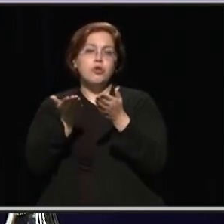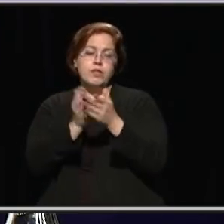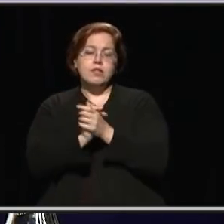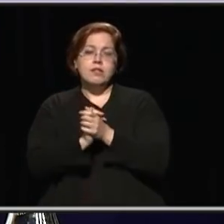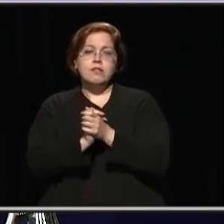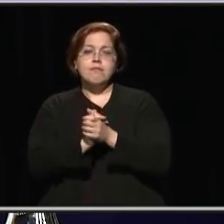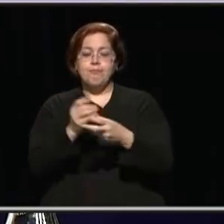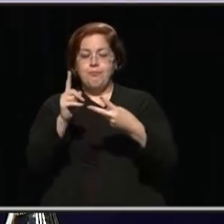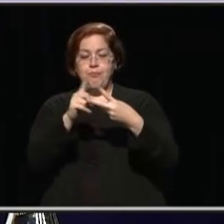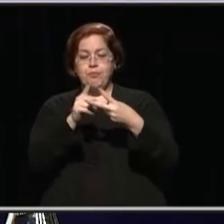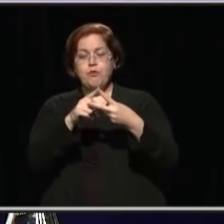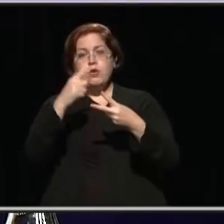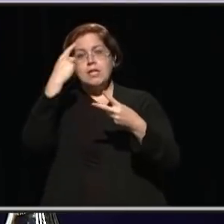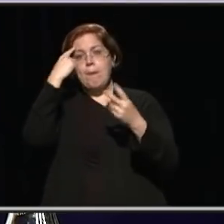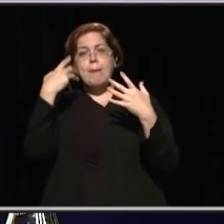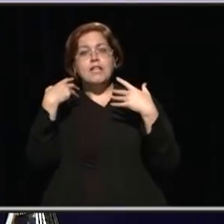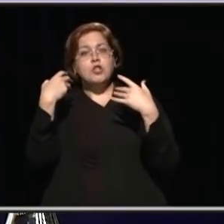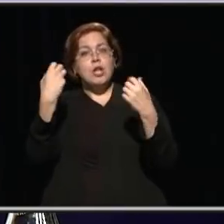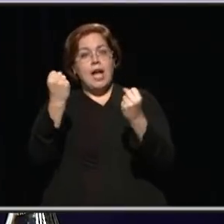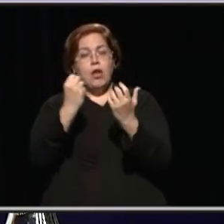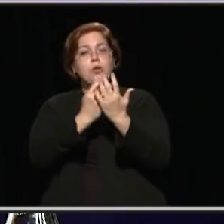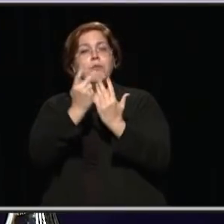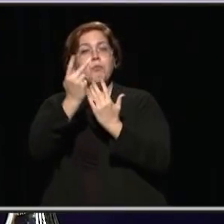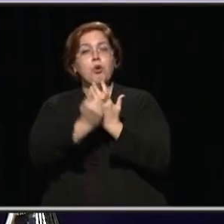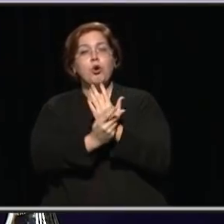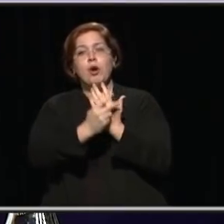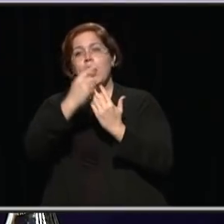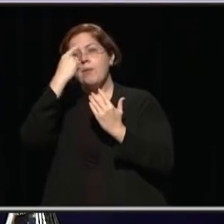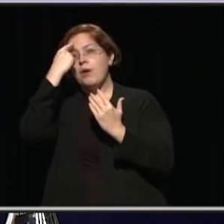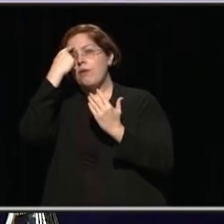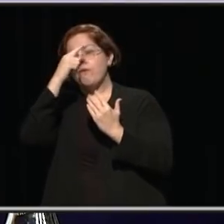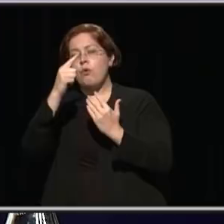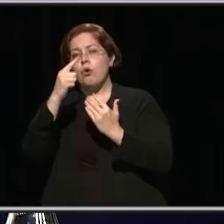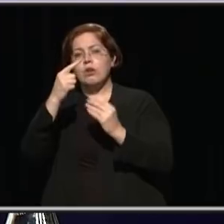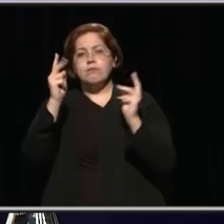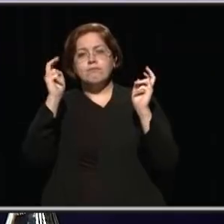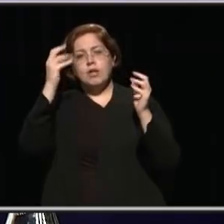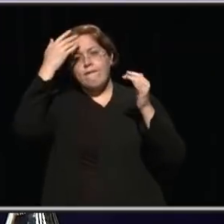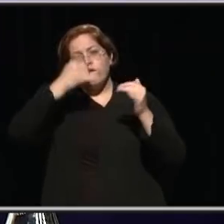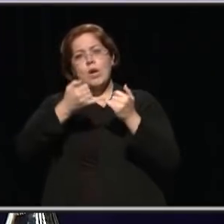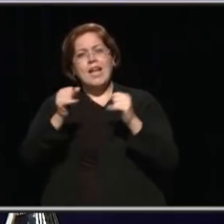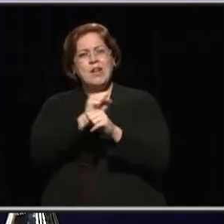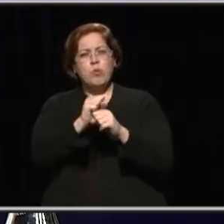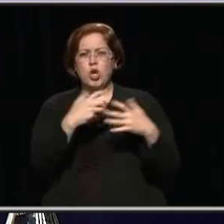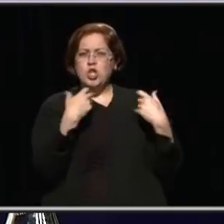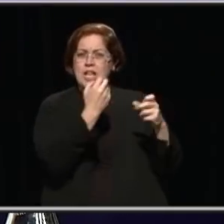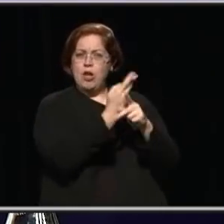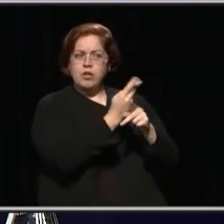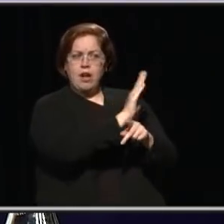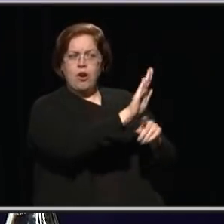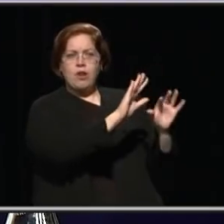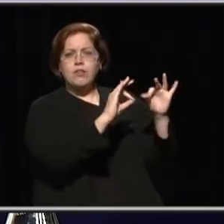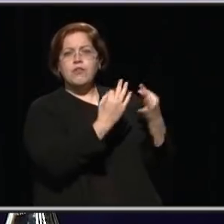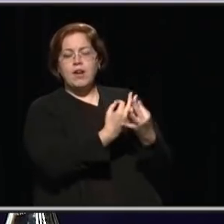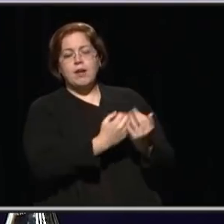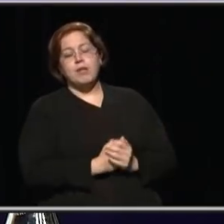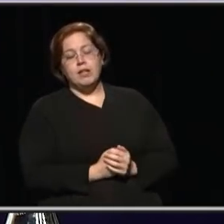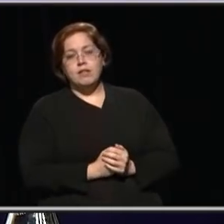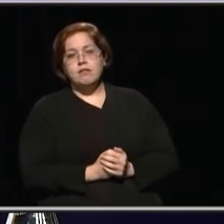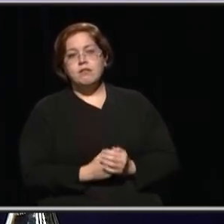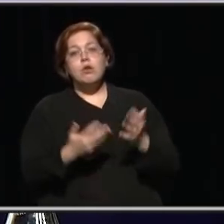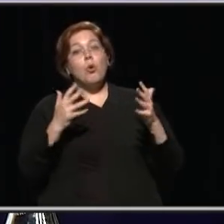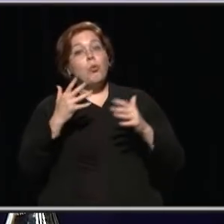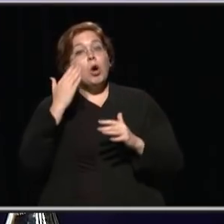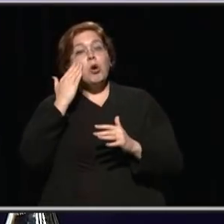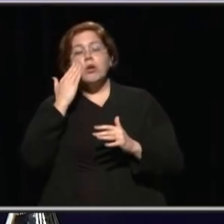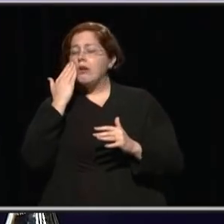The first is a mental health initiative for frontline workers, our healthcare workers, and their families. We know that